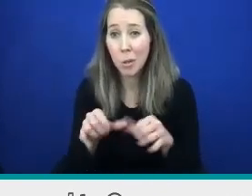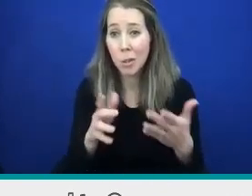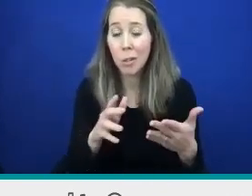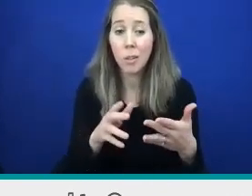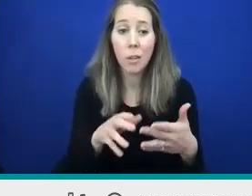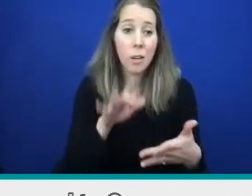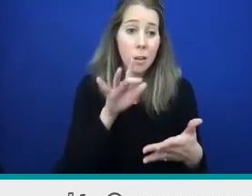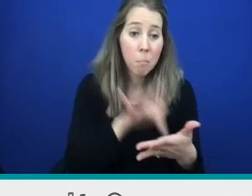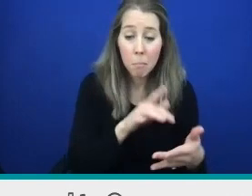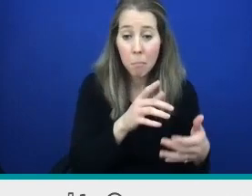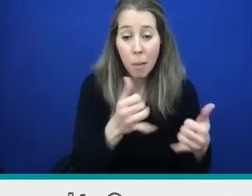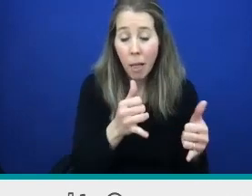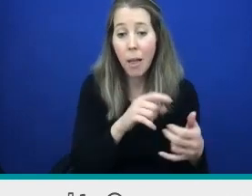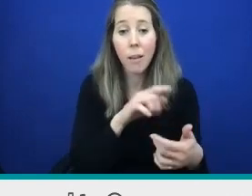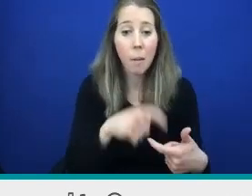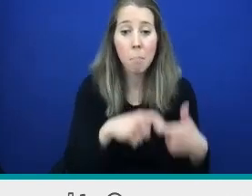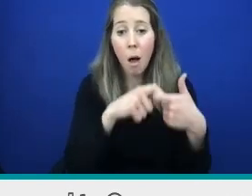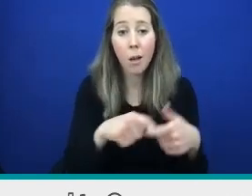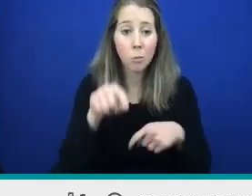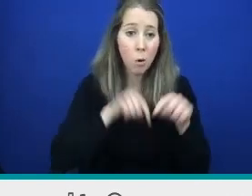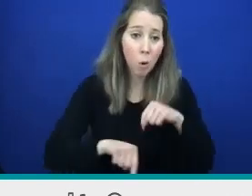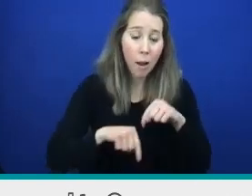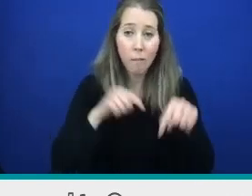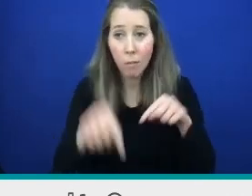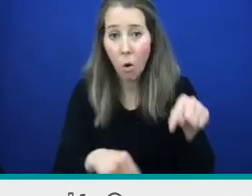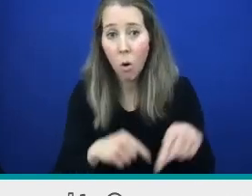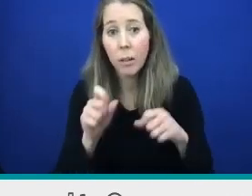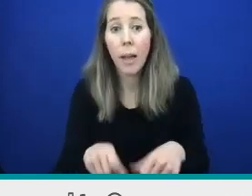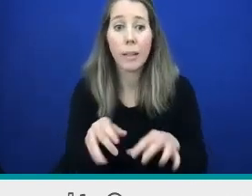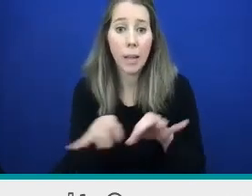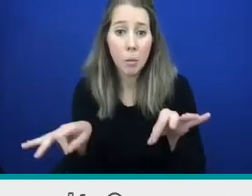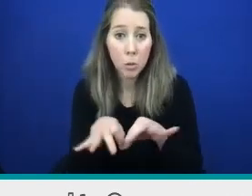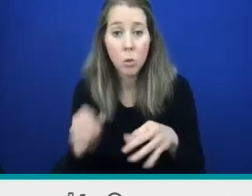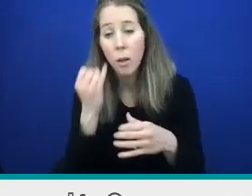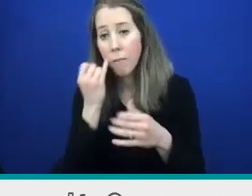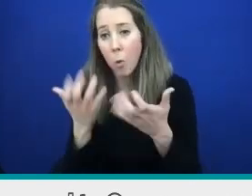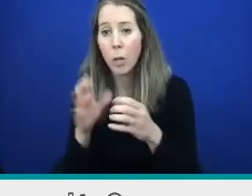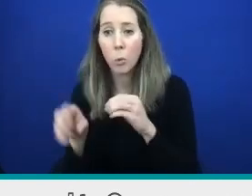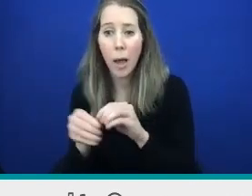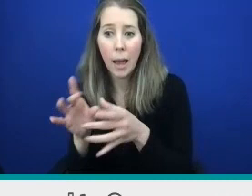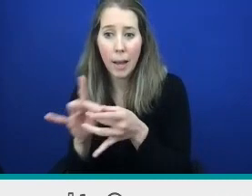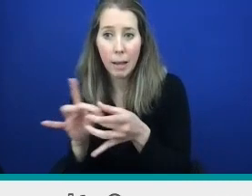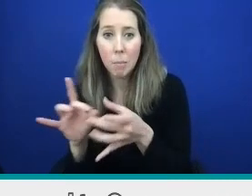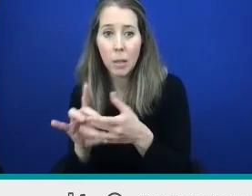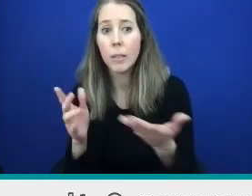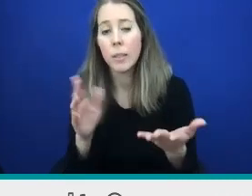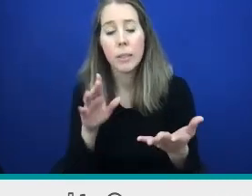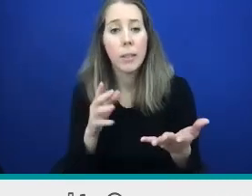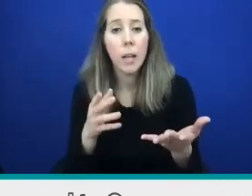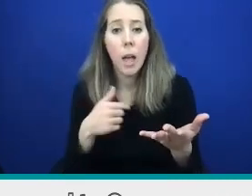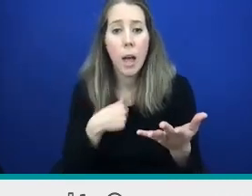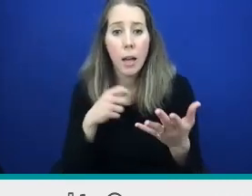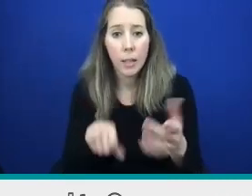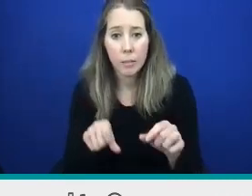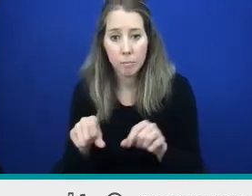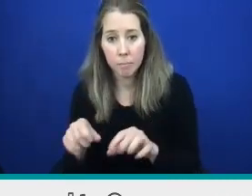rewind, fast forward, captions, etc., as we mentioned. But here on the right, so if I want to give a comment, if I want to stop the student, I can easily come